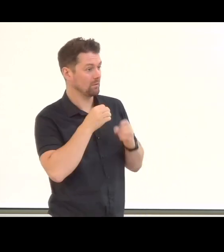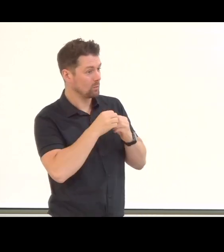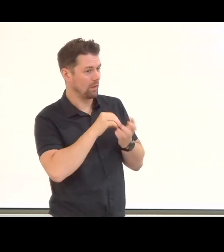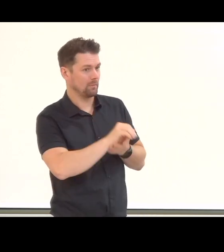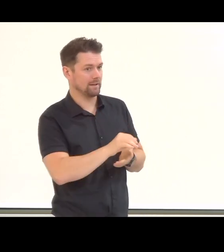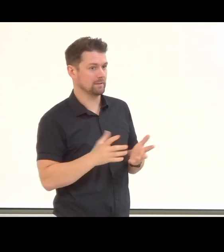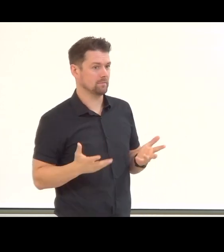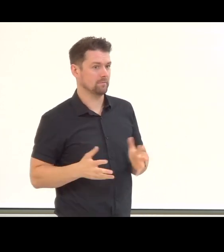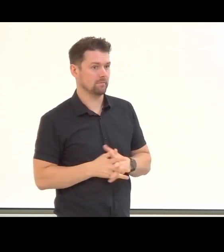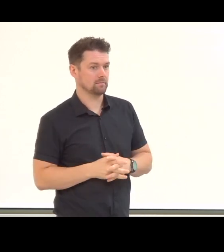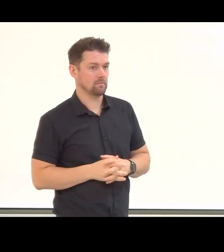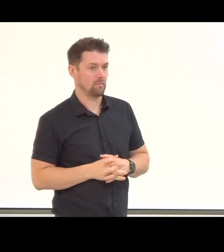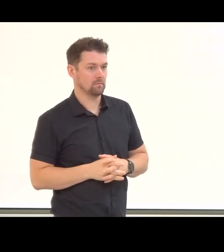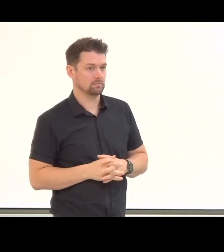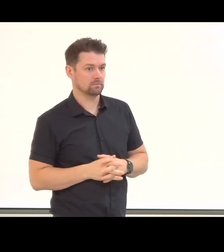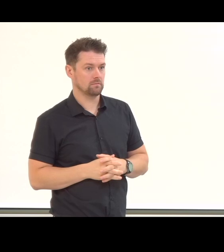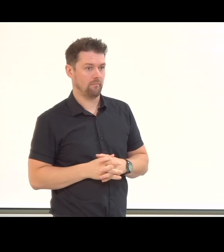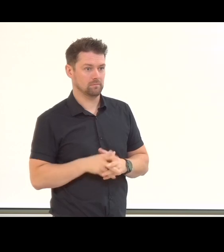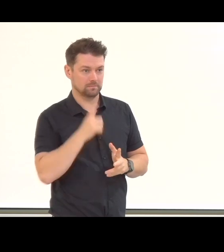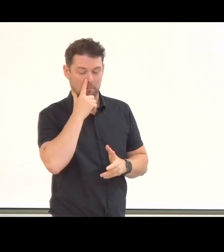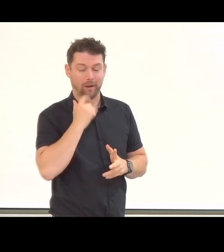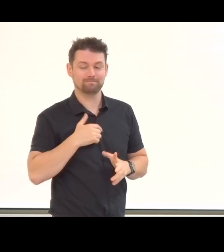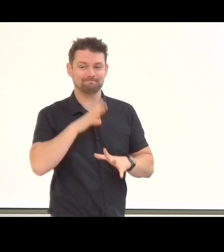I don't want to start a fight with anyone online, so I'm not going to say anymore.